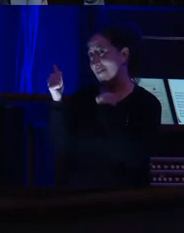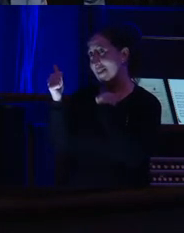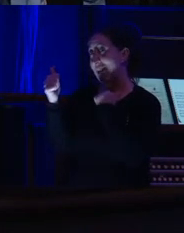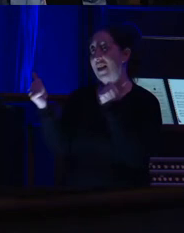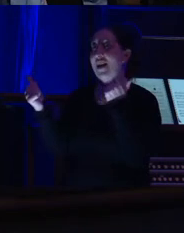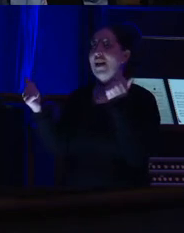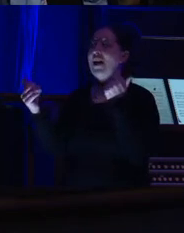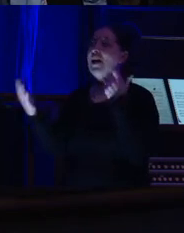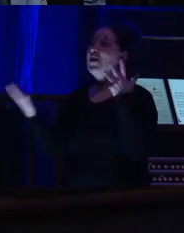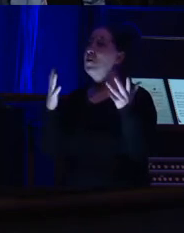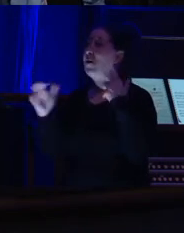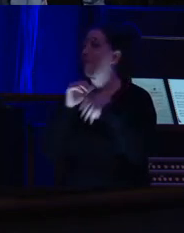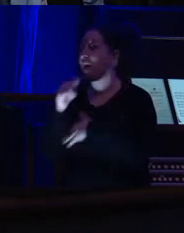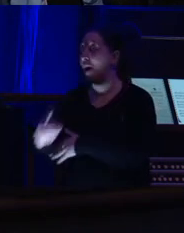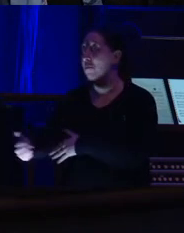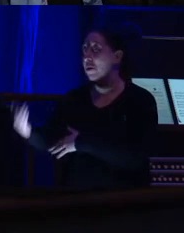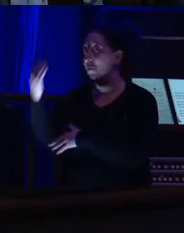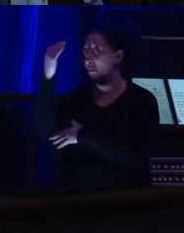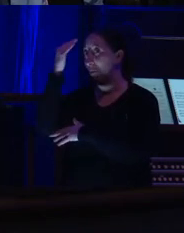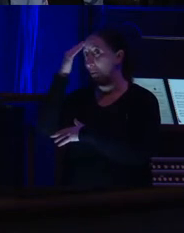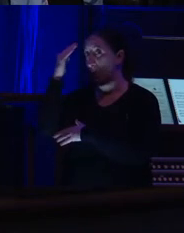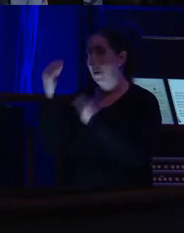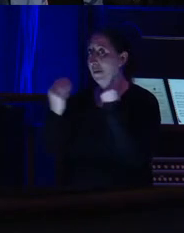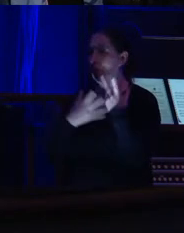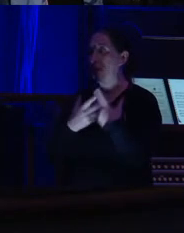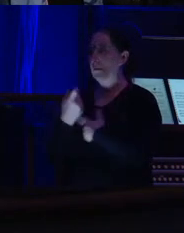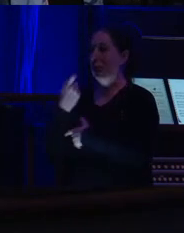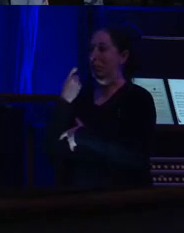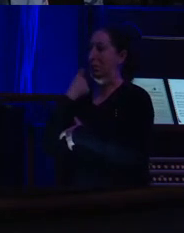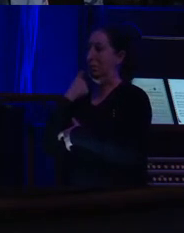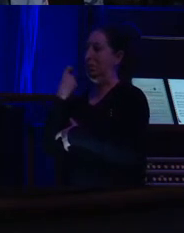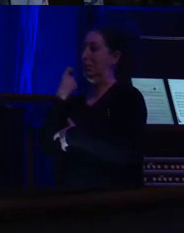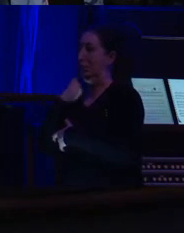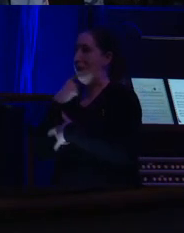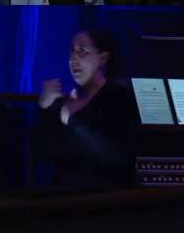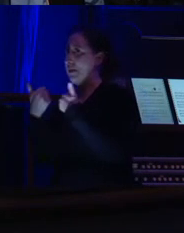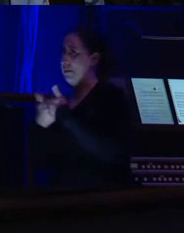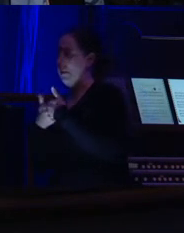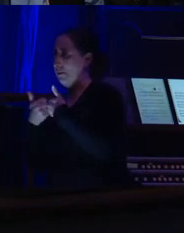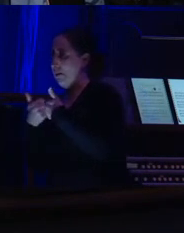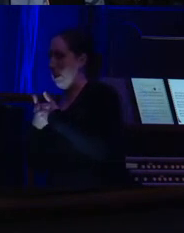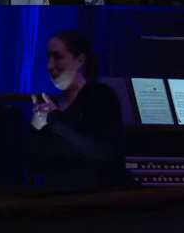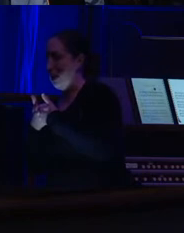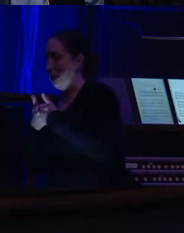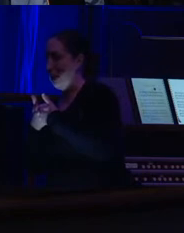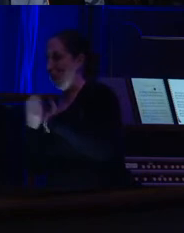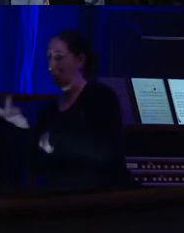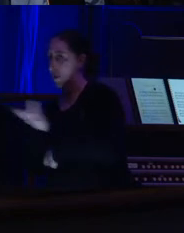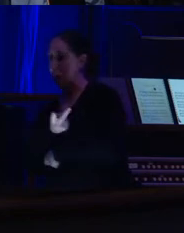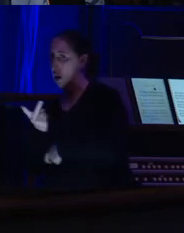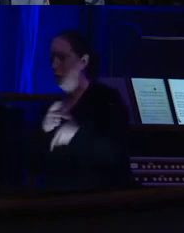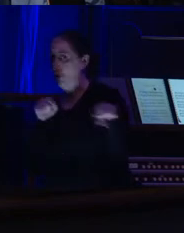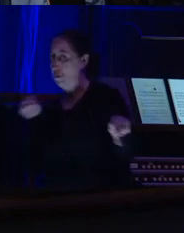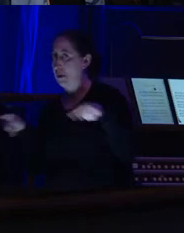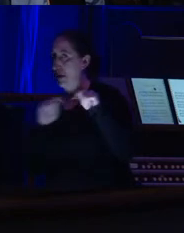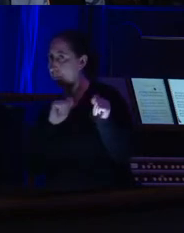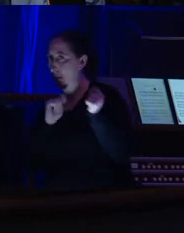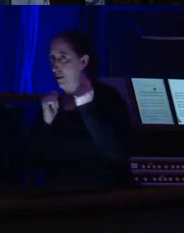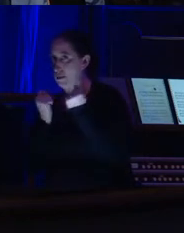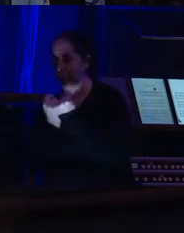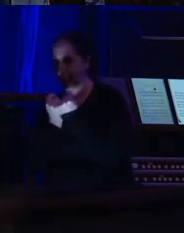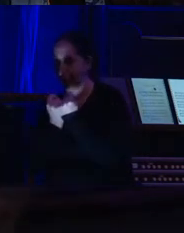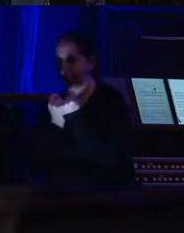You may not, however, have been told the outcome of the last game played between the two teams.